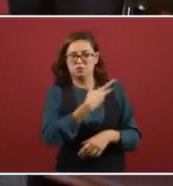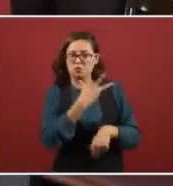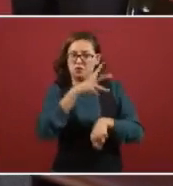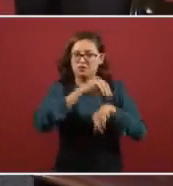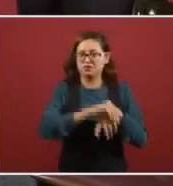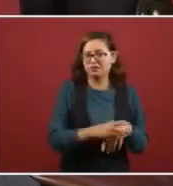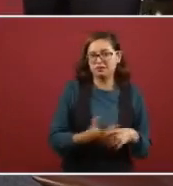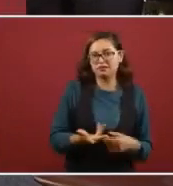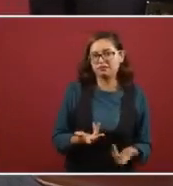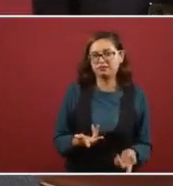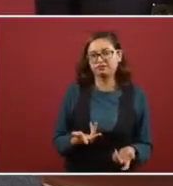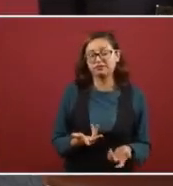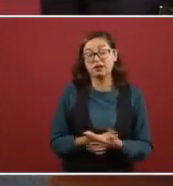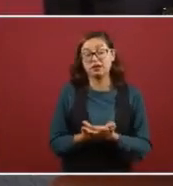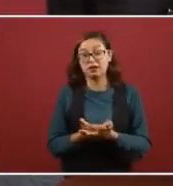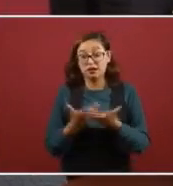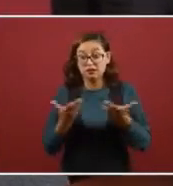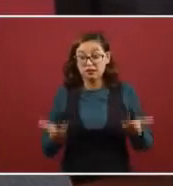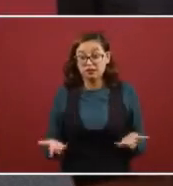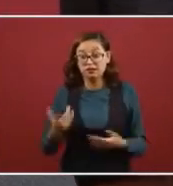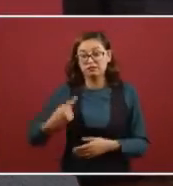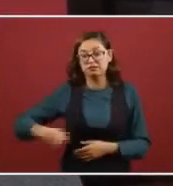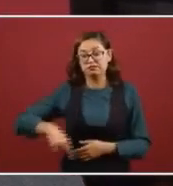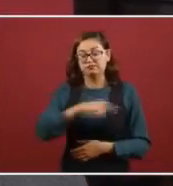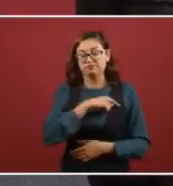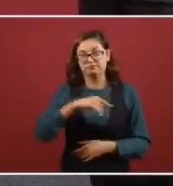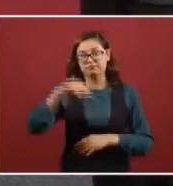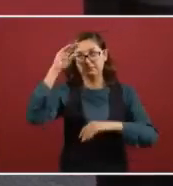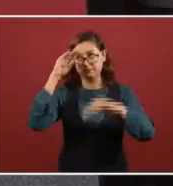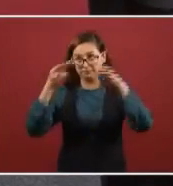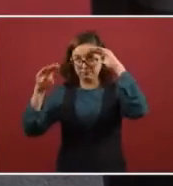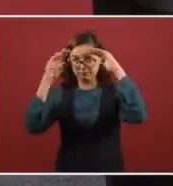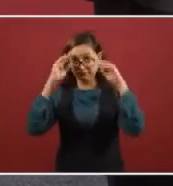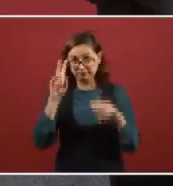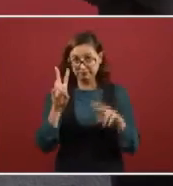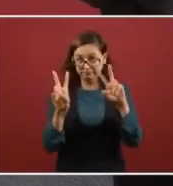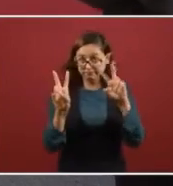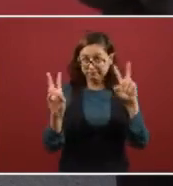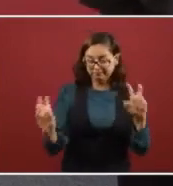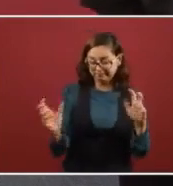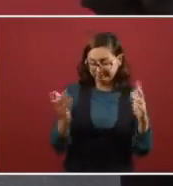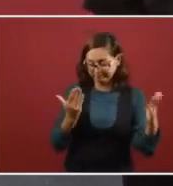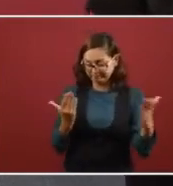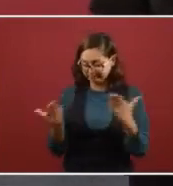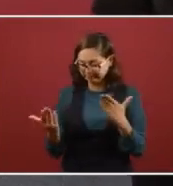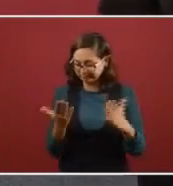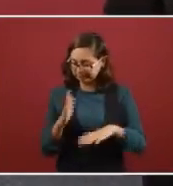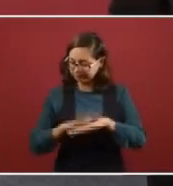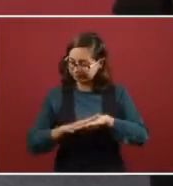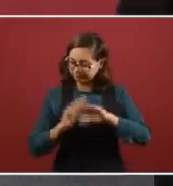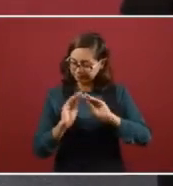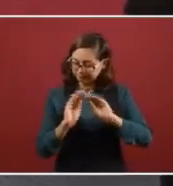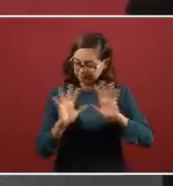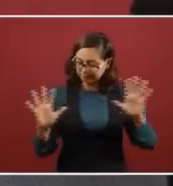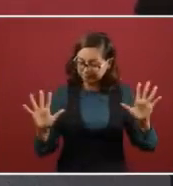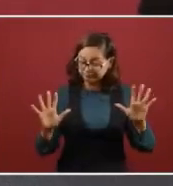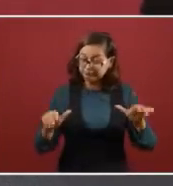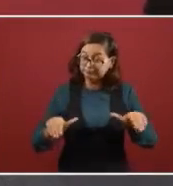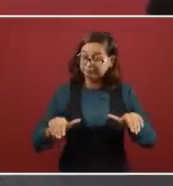cosas con mucha objetividad. So let's look at things with a lot of objectivity.